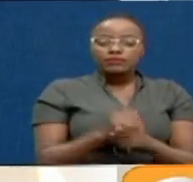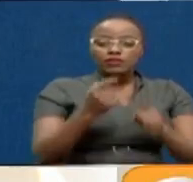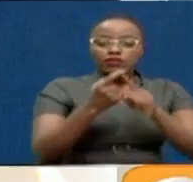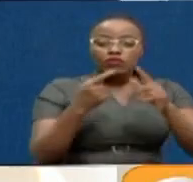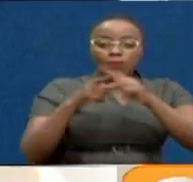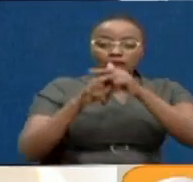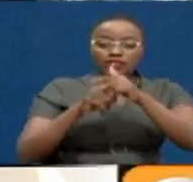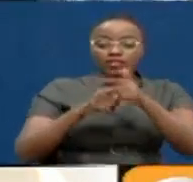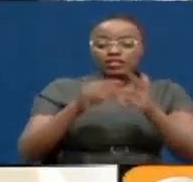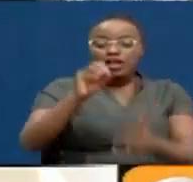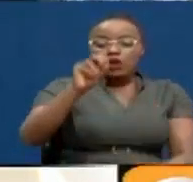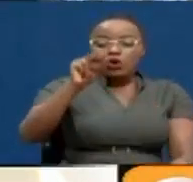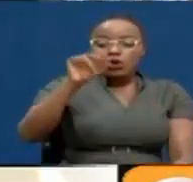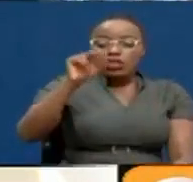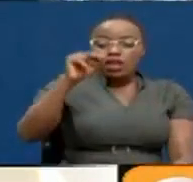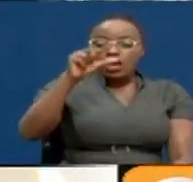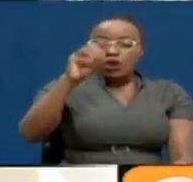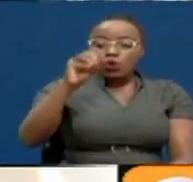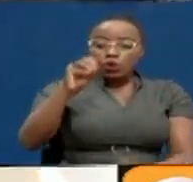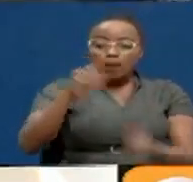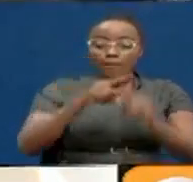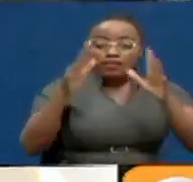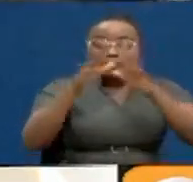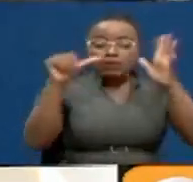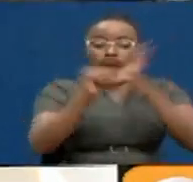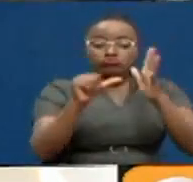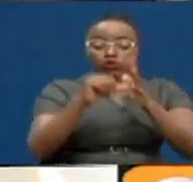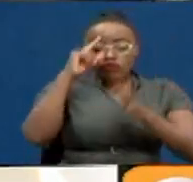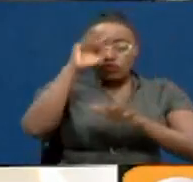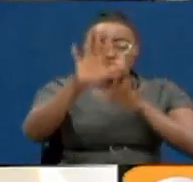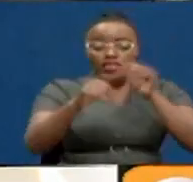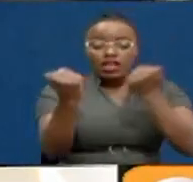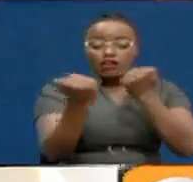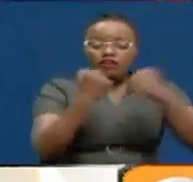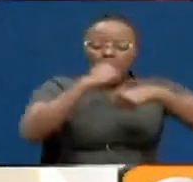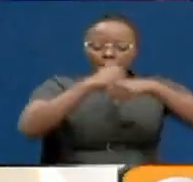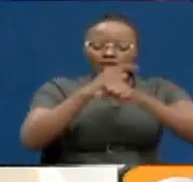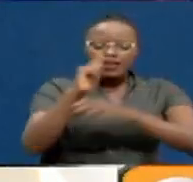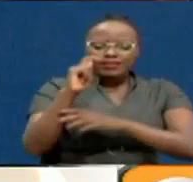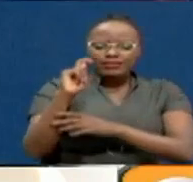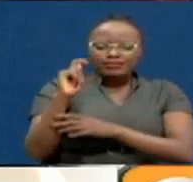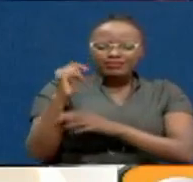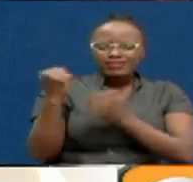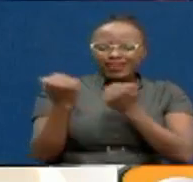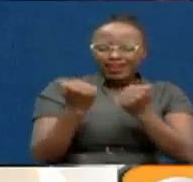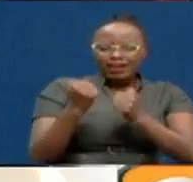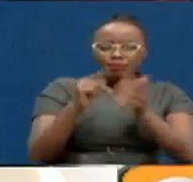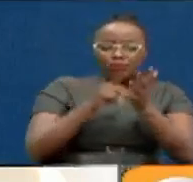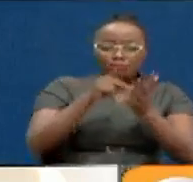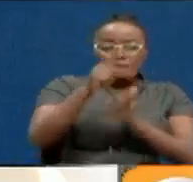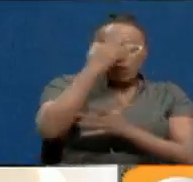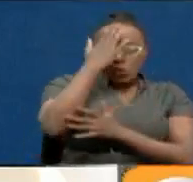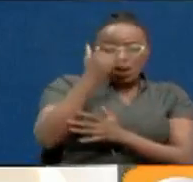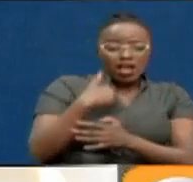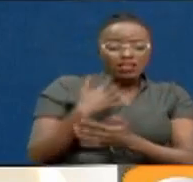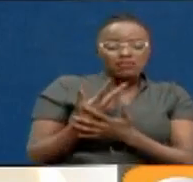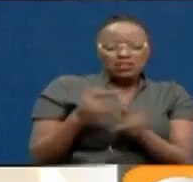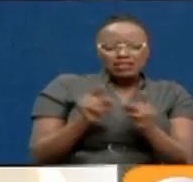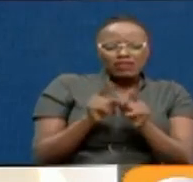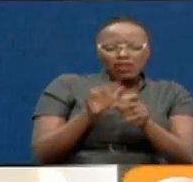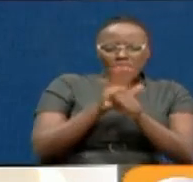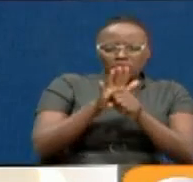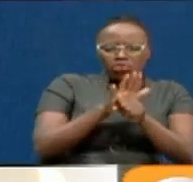According to Engineer Onyango, the main challenge when building the Nyayo car was to build a car that Kenyans would buy, despite the market being saturated